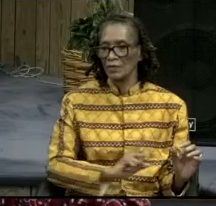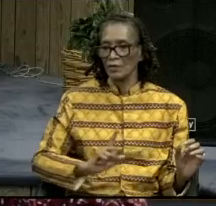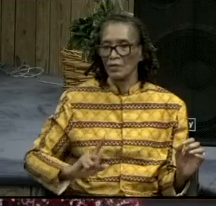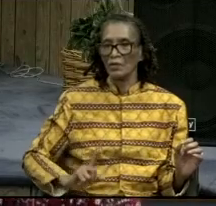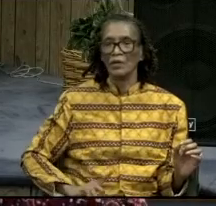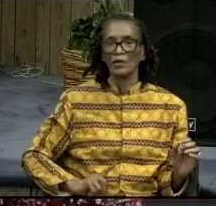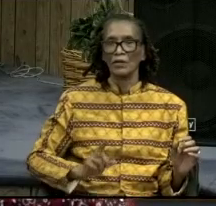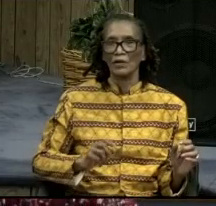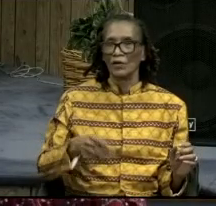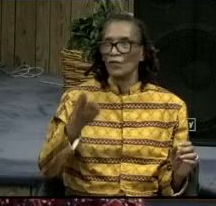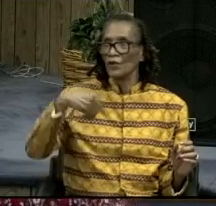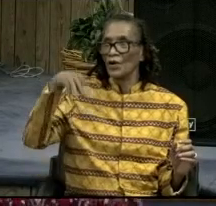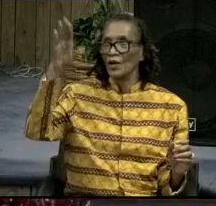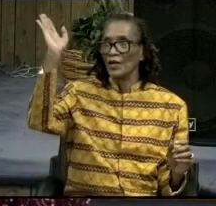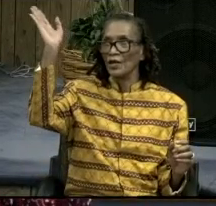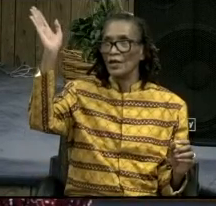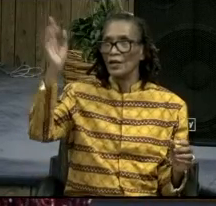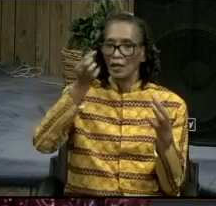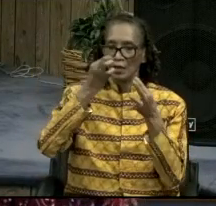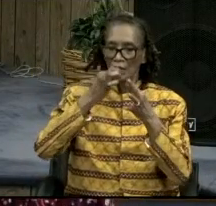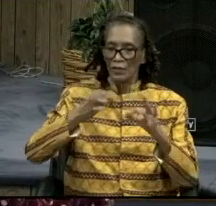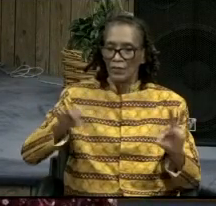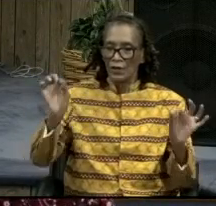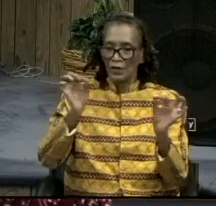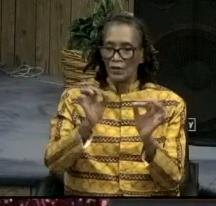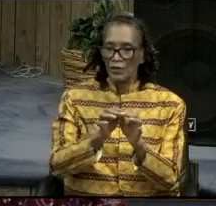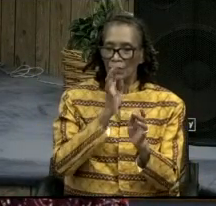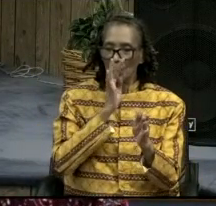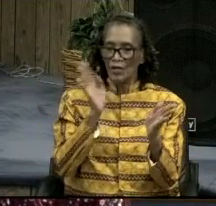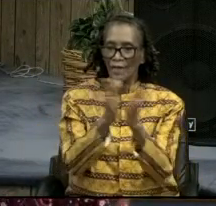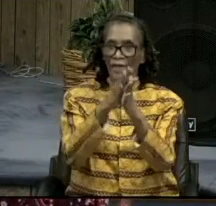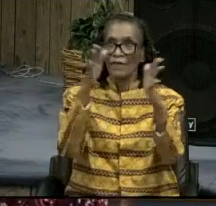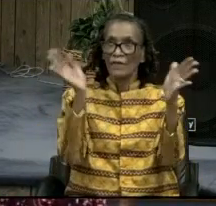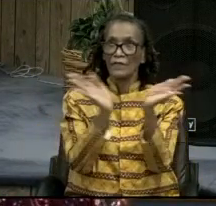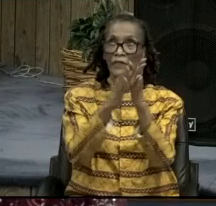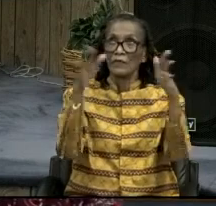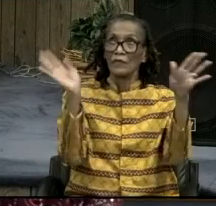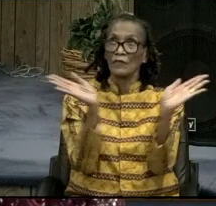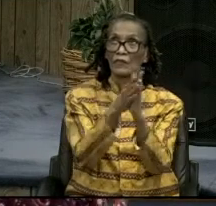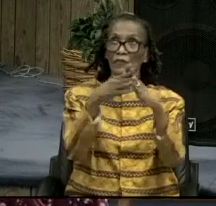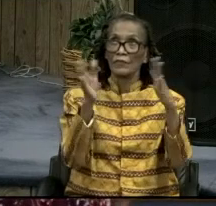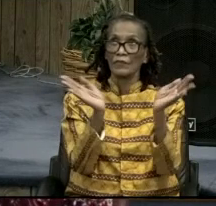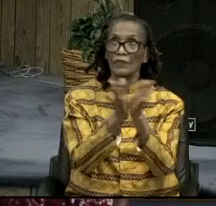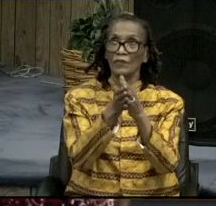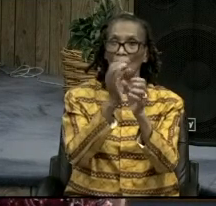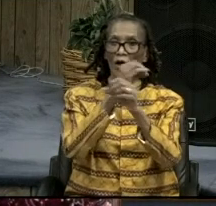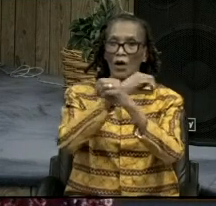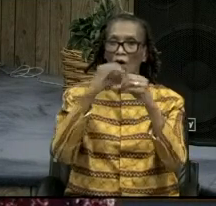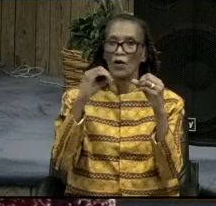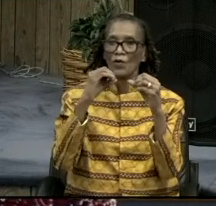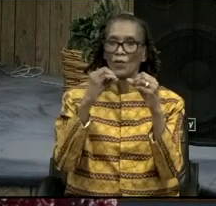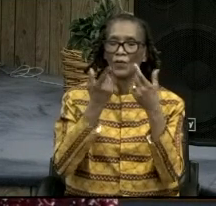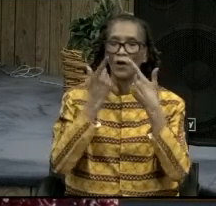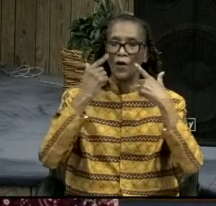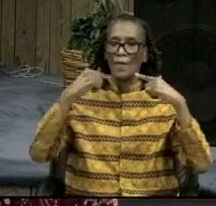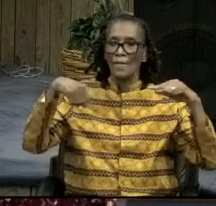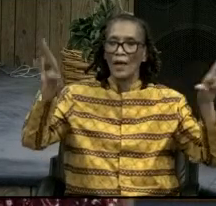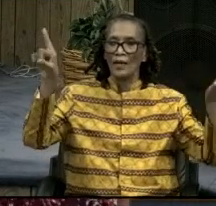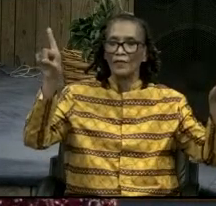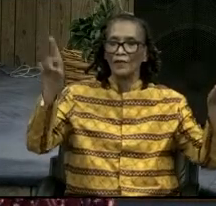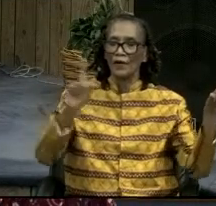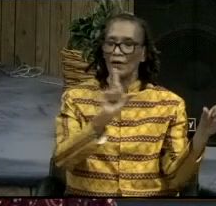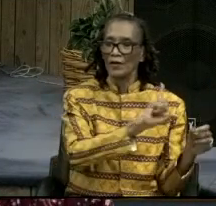So, for he, you're worthy to be praised. Oh, magnify the Lord. Magnify the